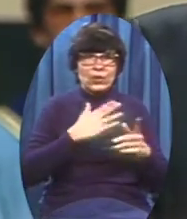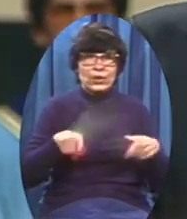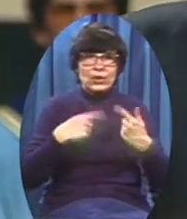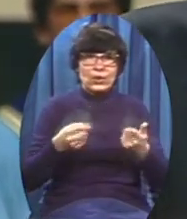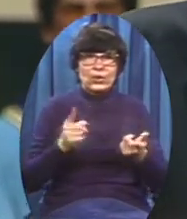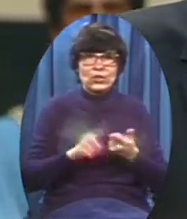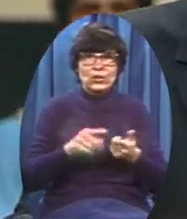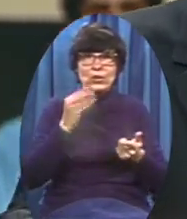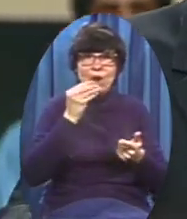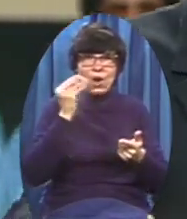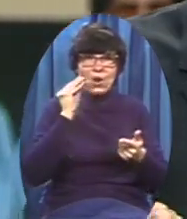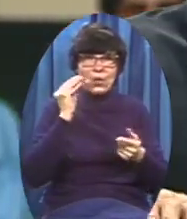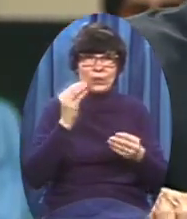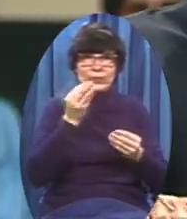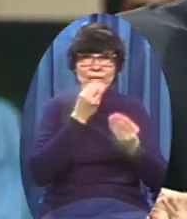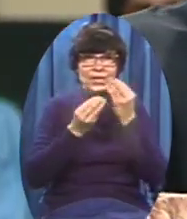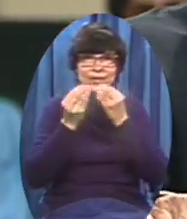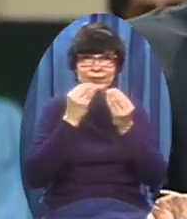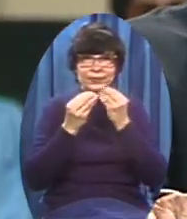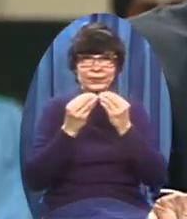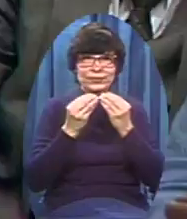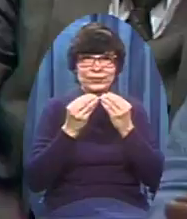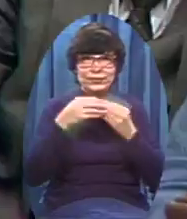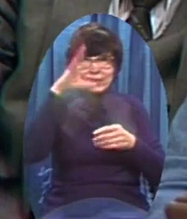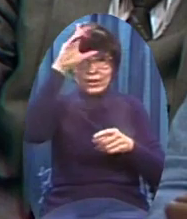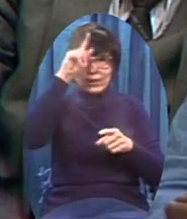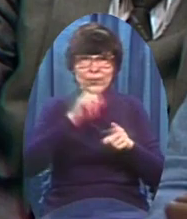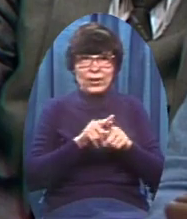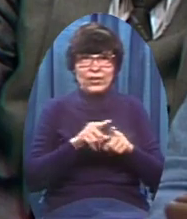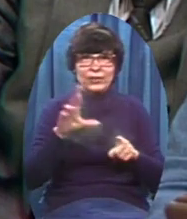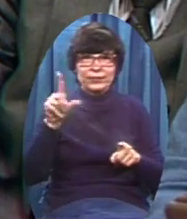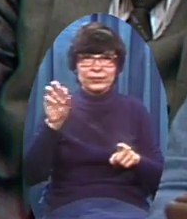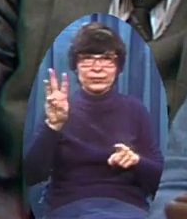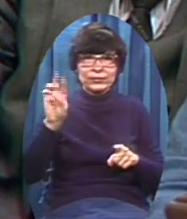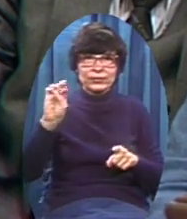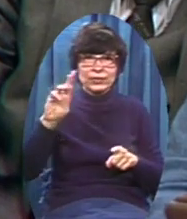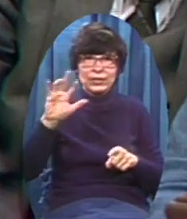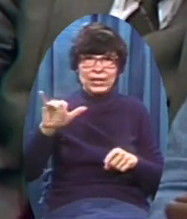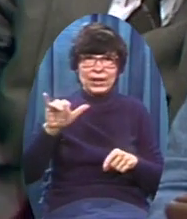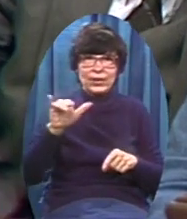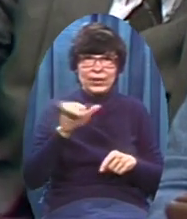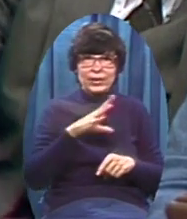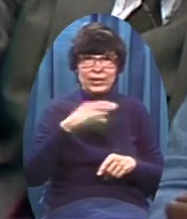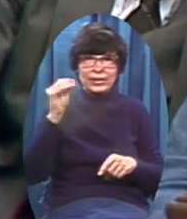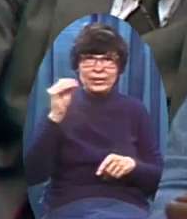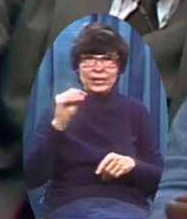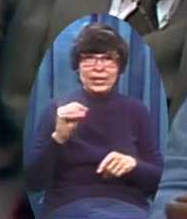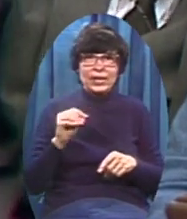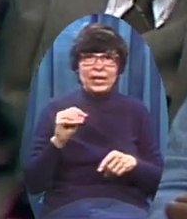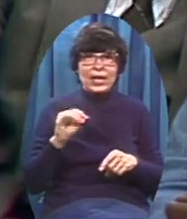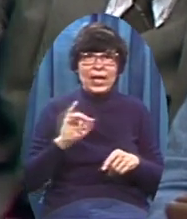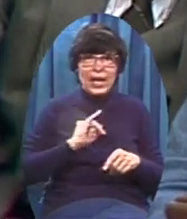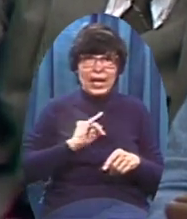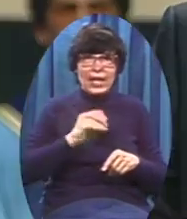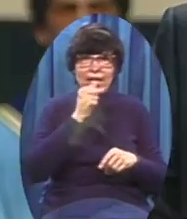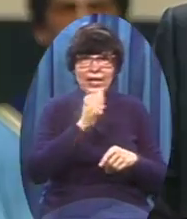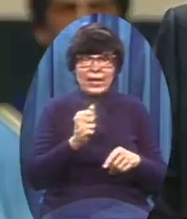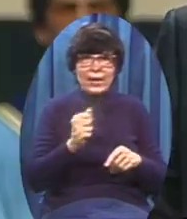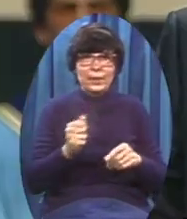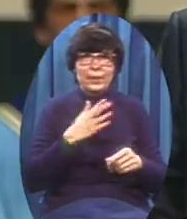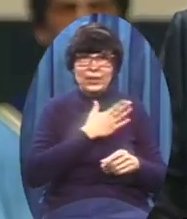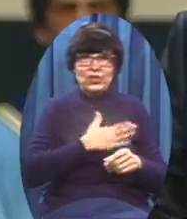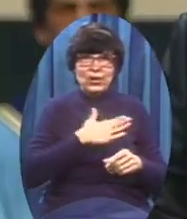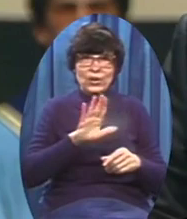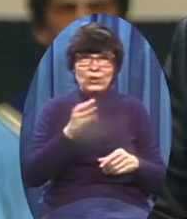eat. Brother Lowry and Sister Lowry, I'm enjoying your home, your lovely, beautiful home. And recently I was invited into